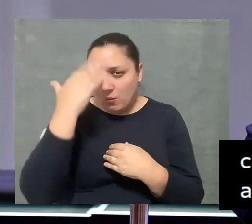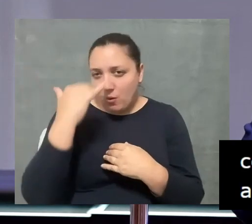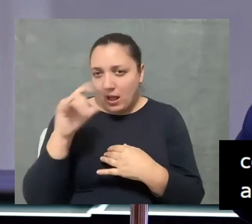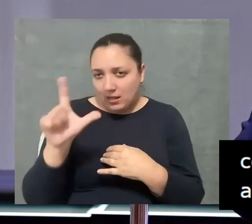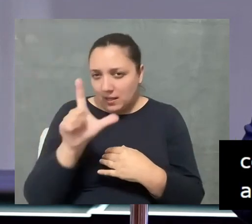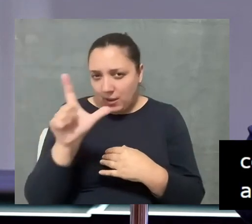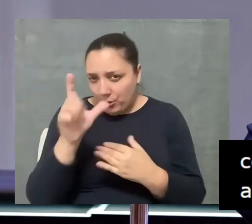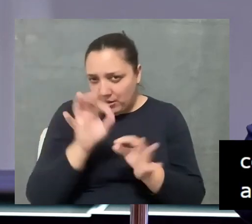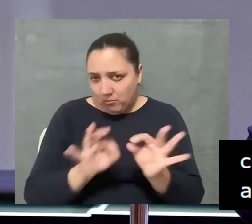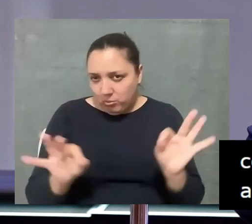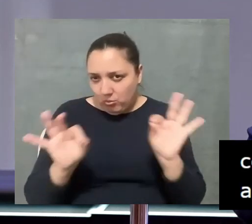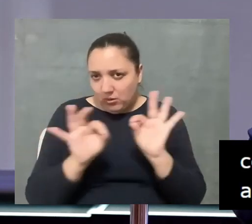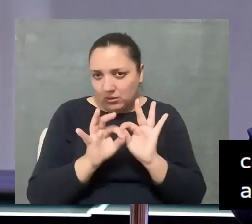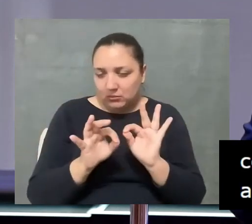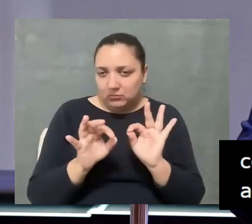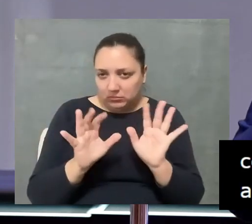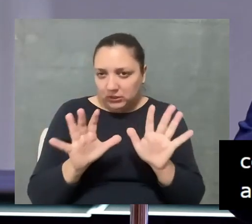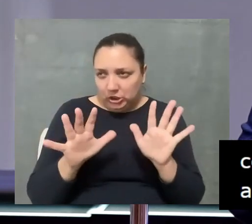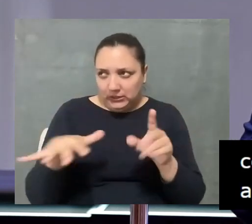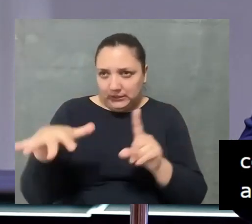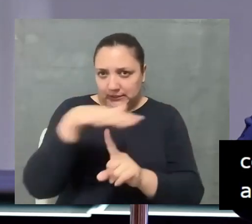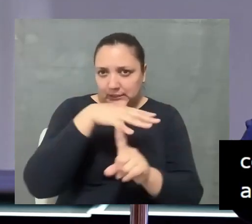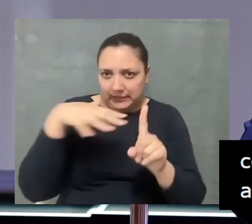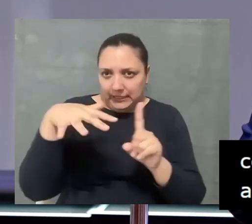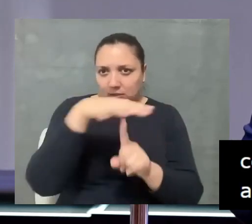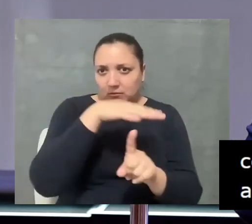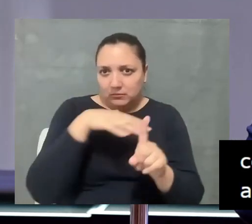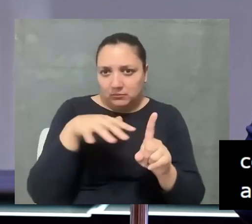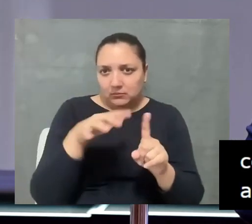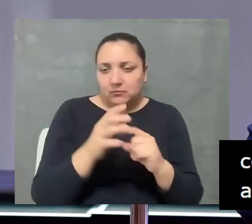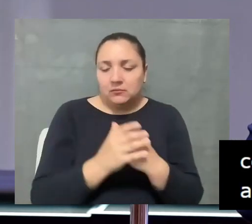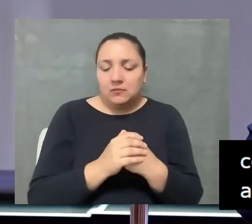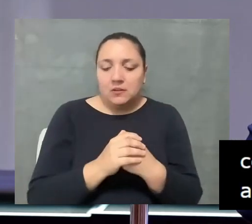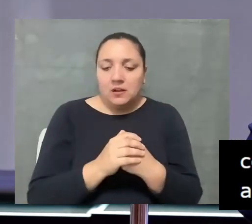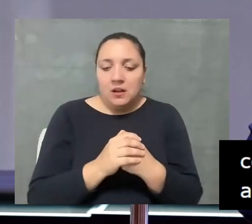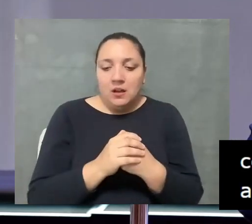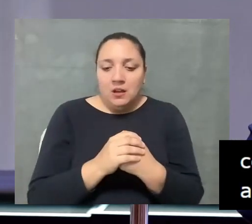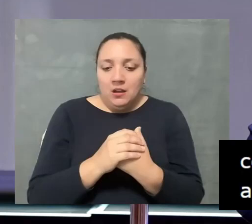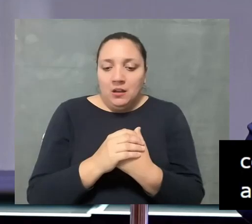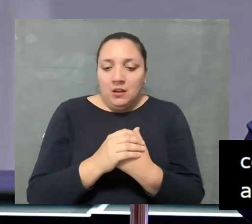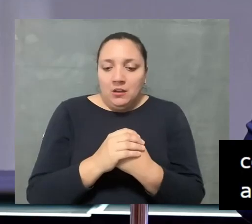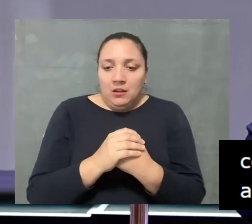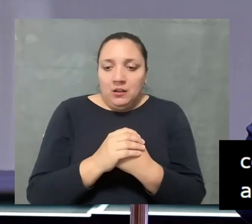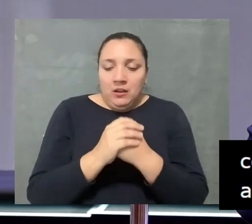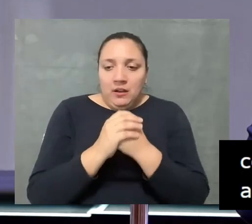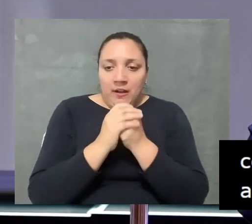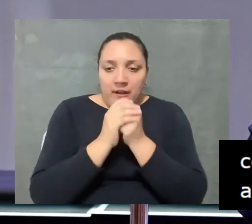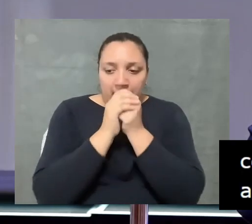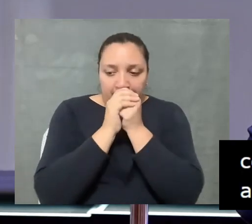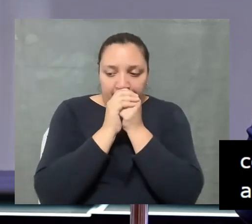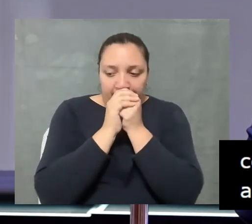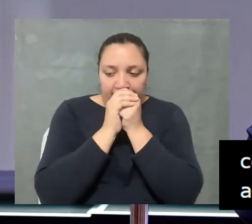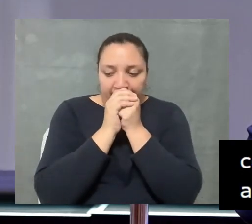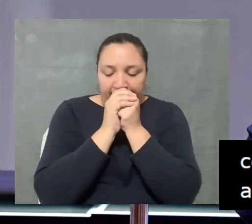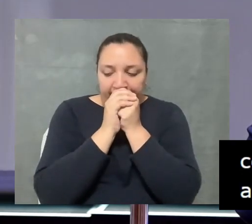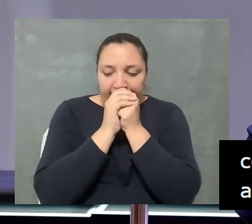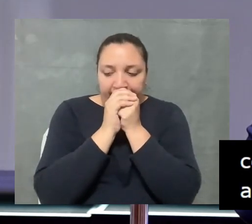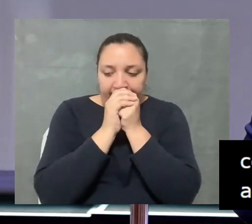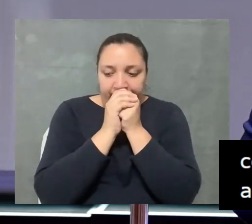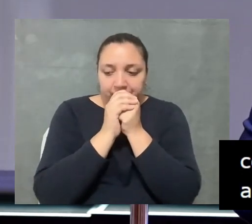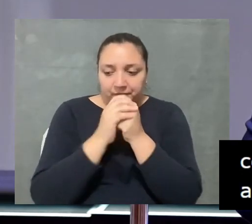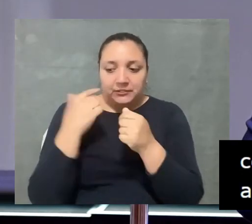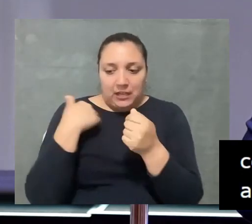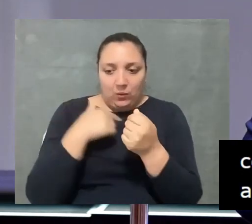of in the ecosystem and, you know, how we are a good access point for so many services and